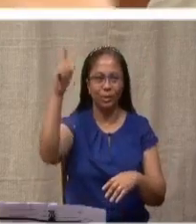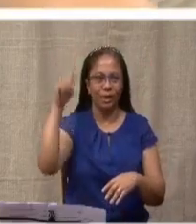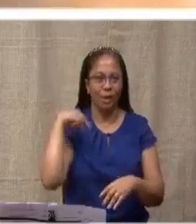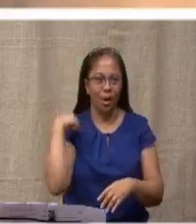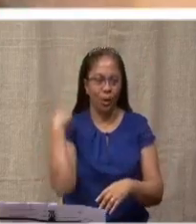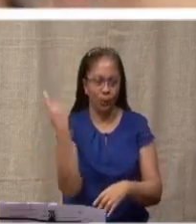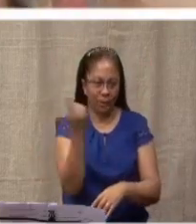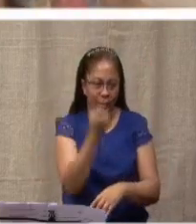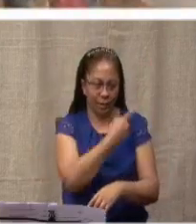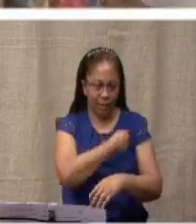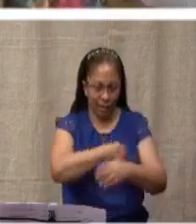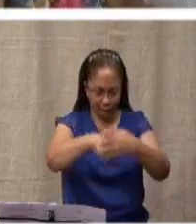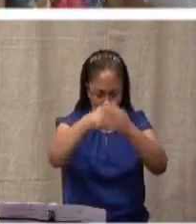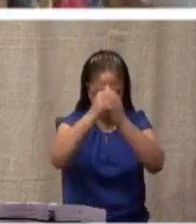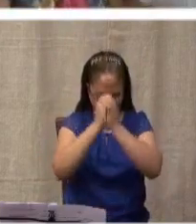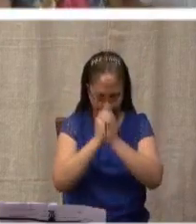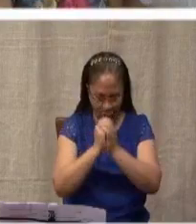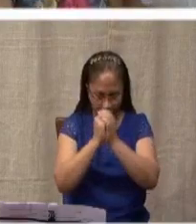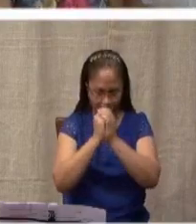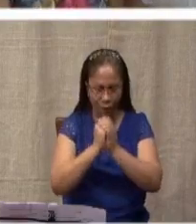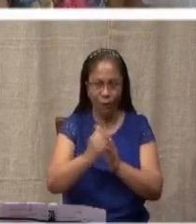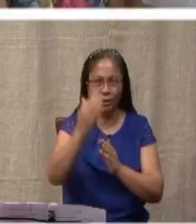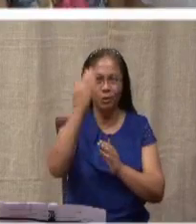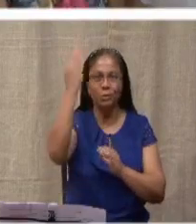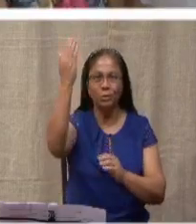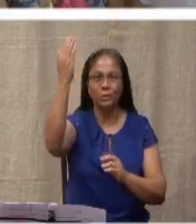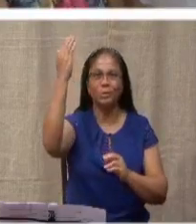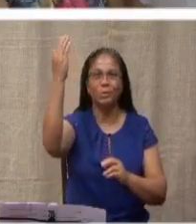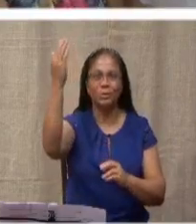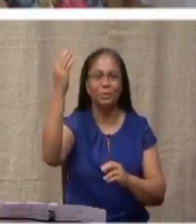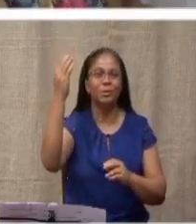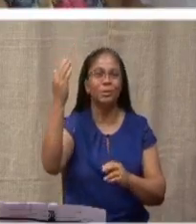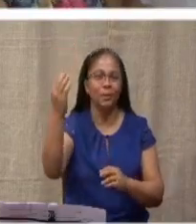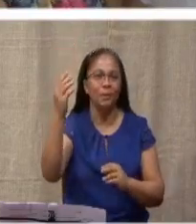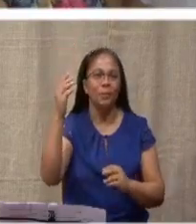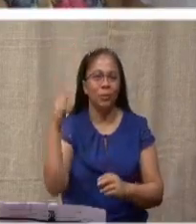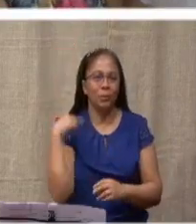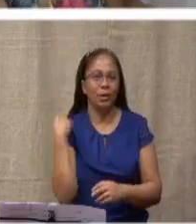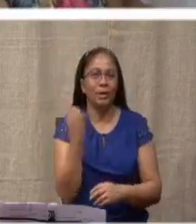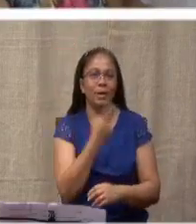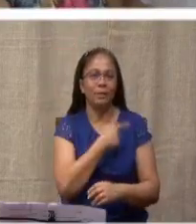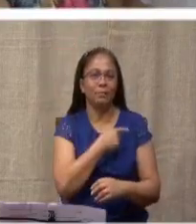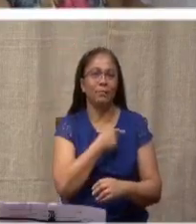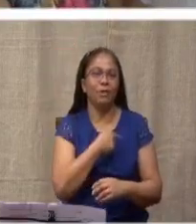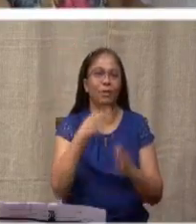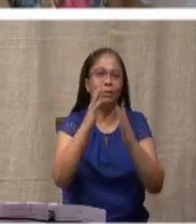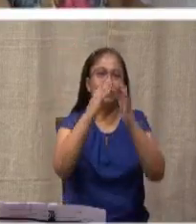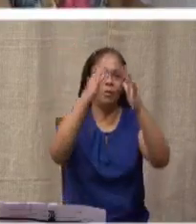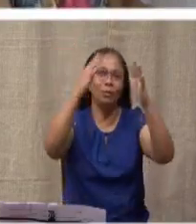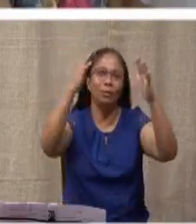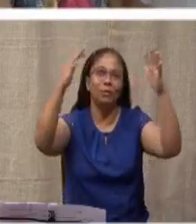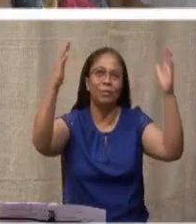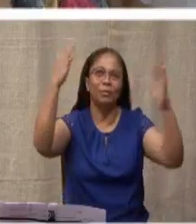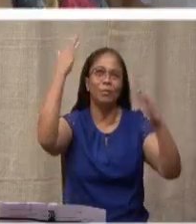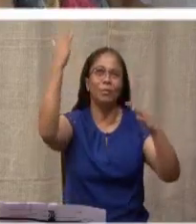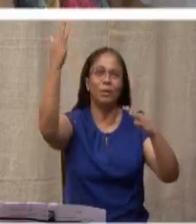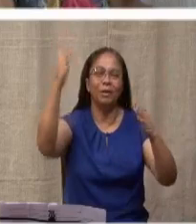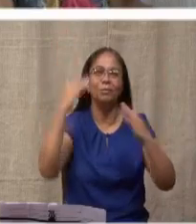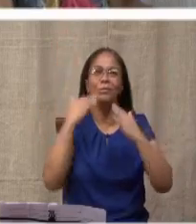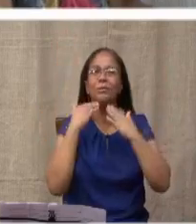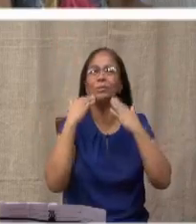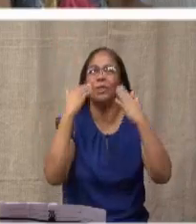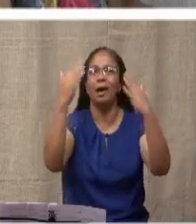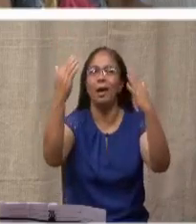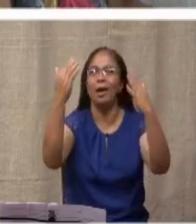earth we adore you we glorify you we